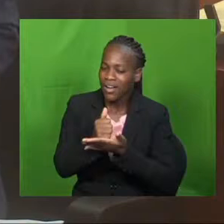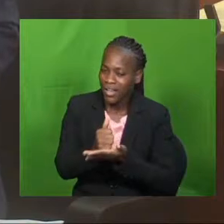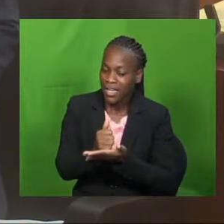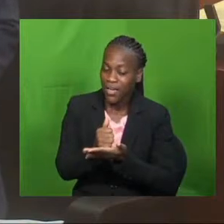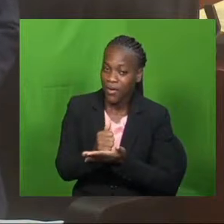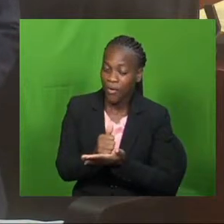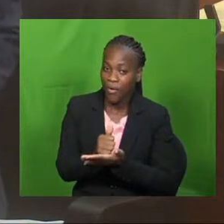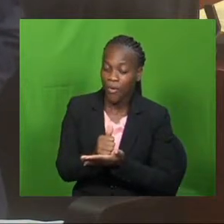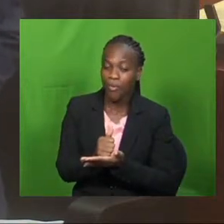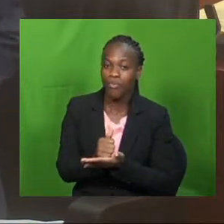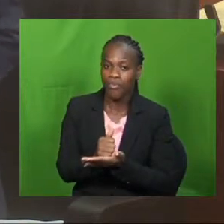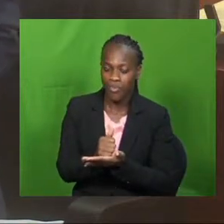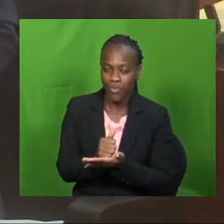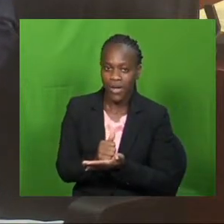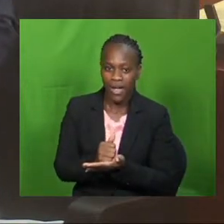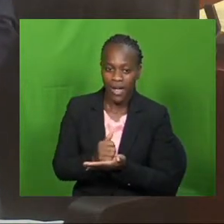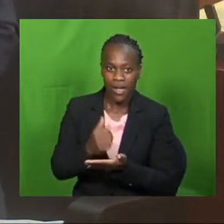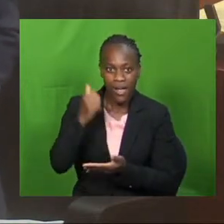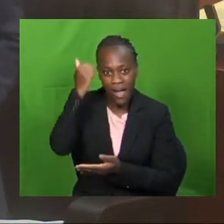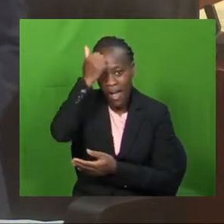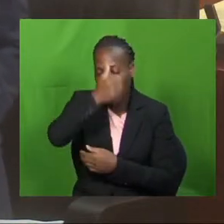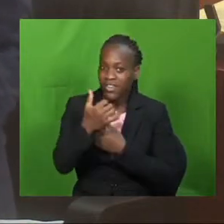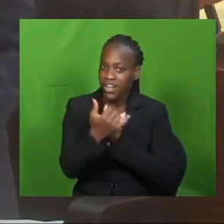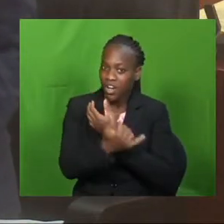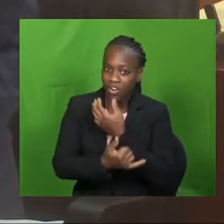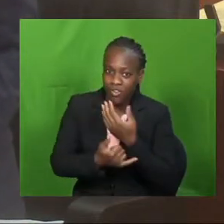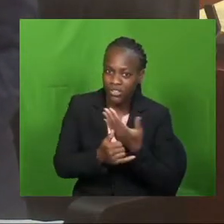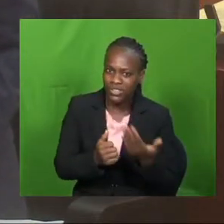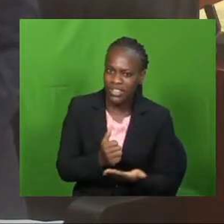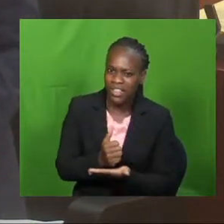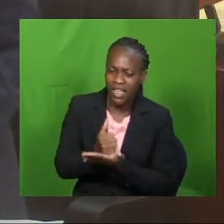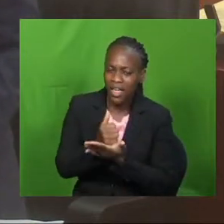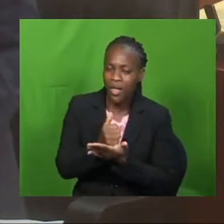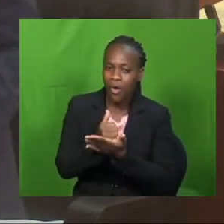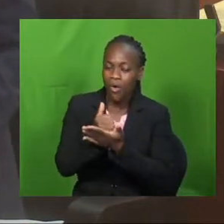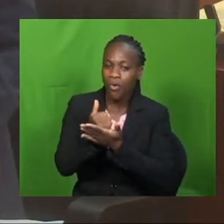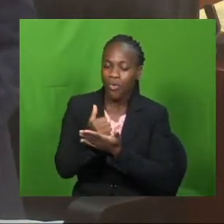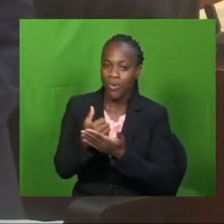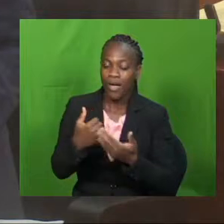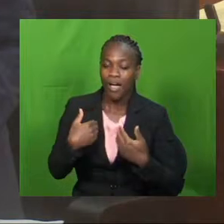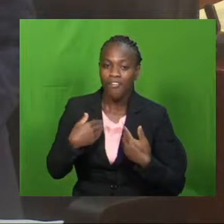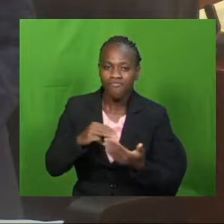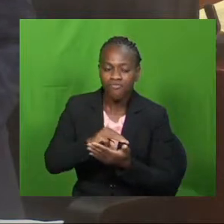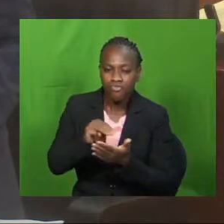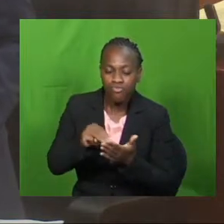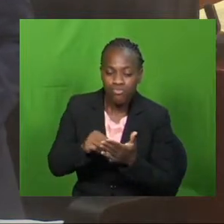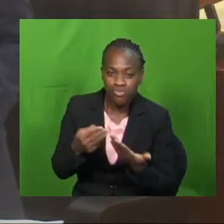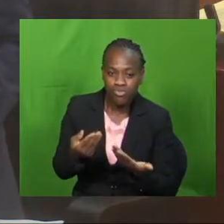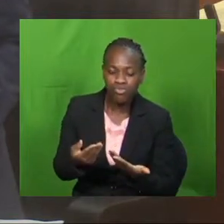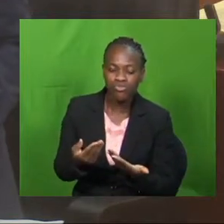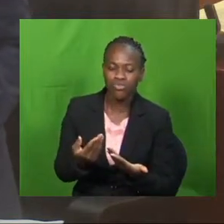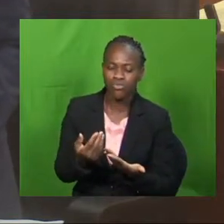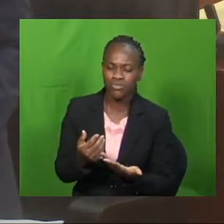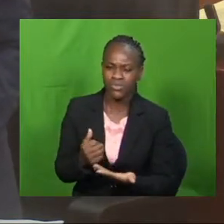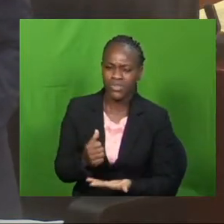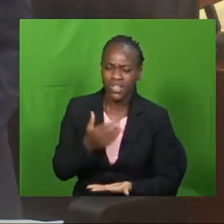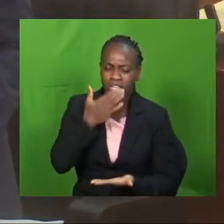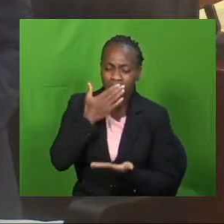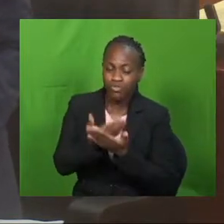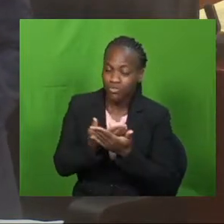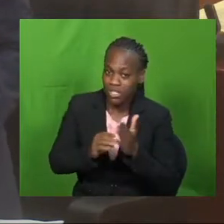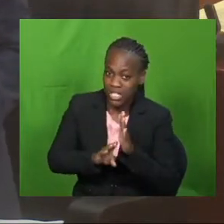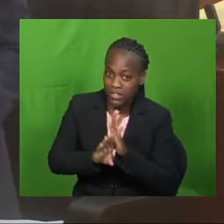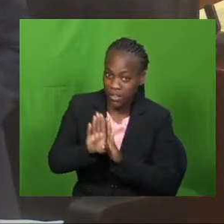the disadvantaged and repositioning them towards medium to long-term inclusive and sustainable growth.